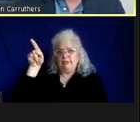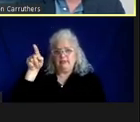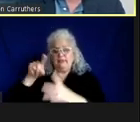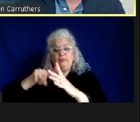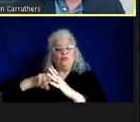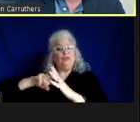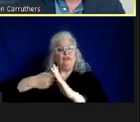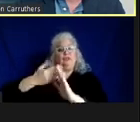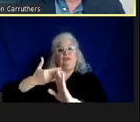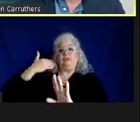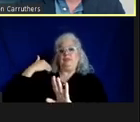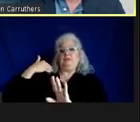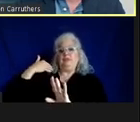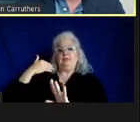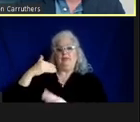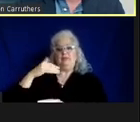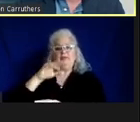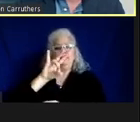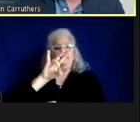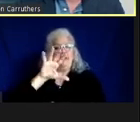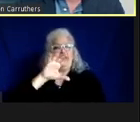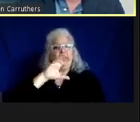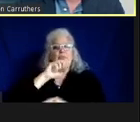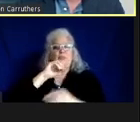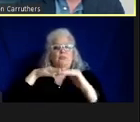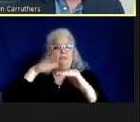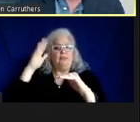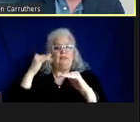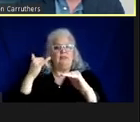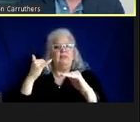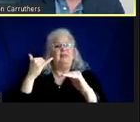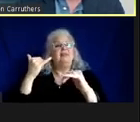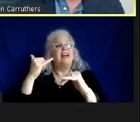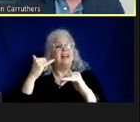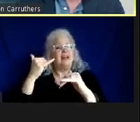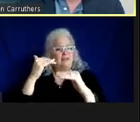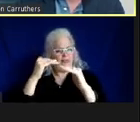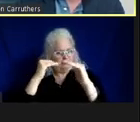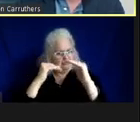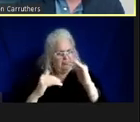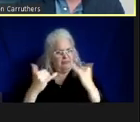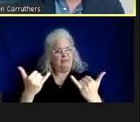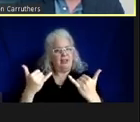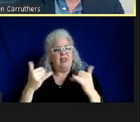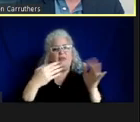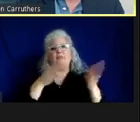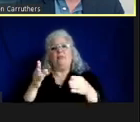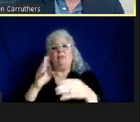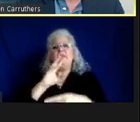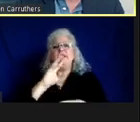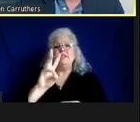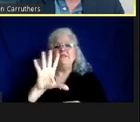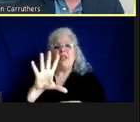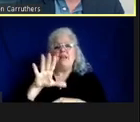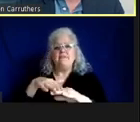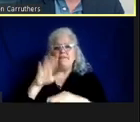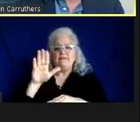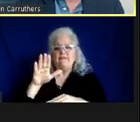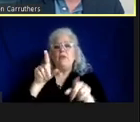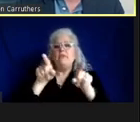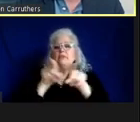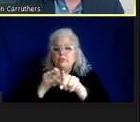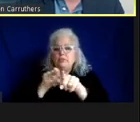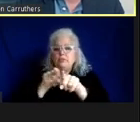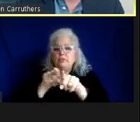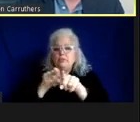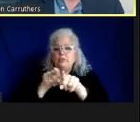over 65 plus essential workers in education and childcare. People providing emergency services or first responders, or people doing food